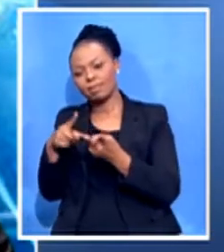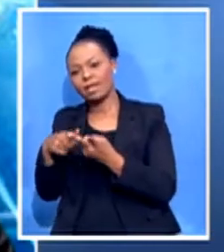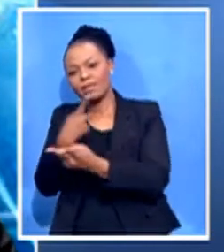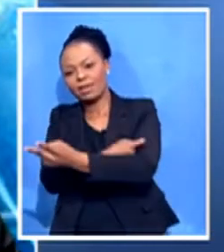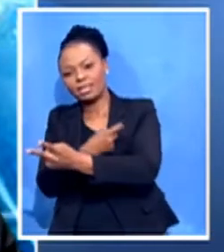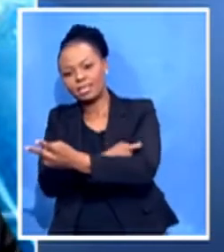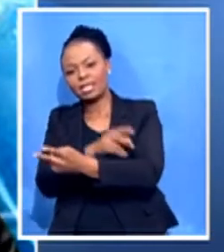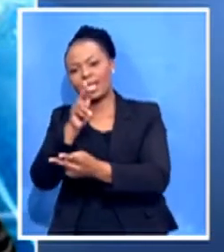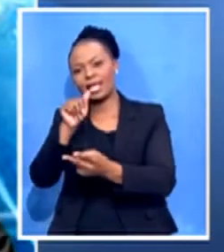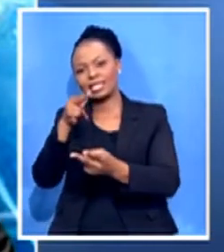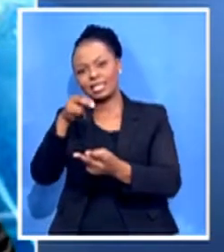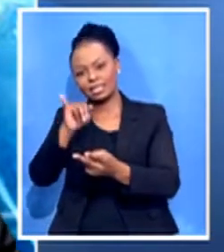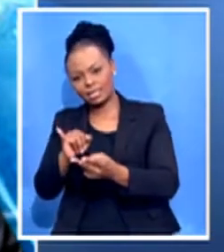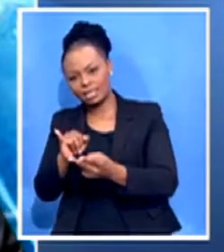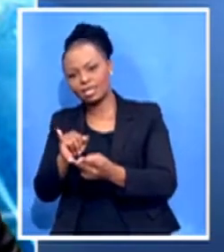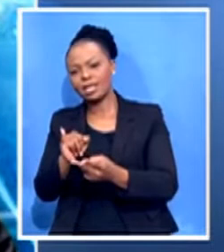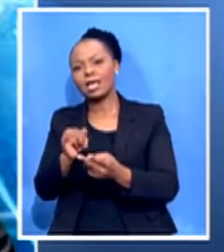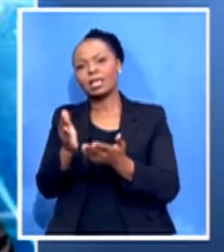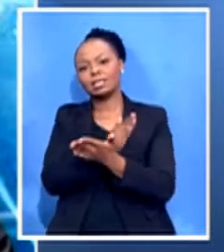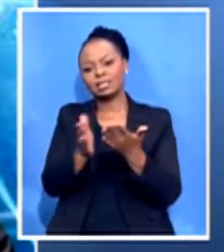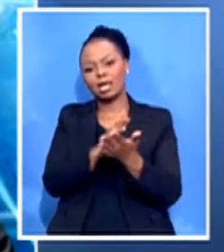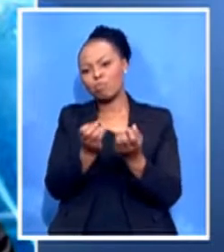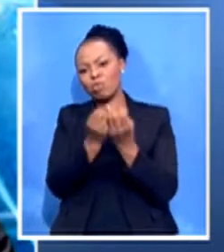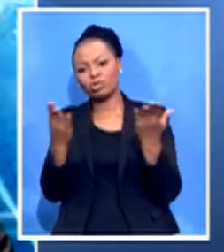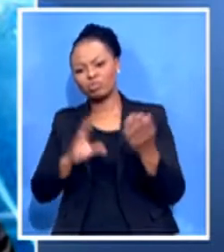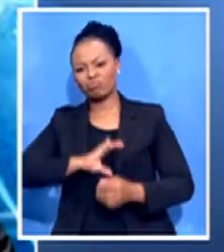in vaccines in some quarters. However, for